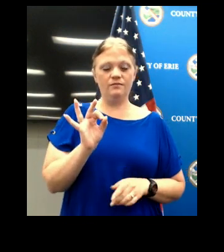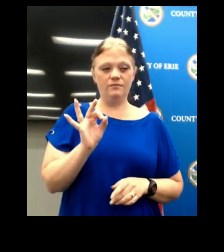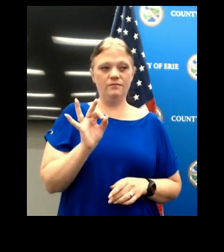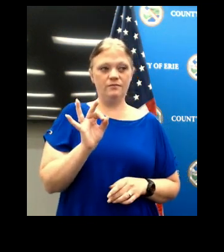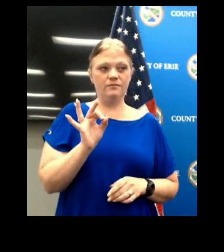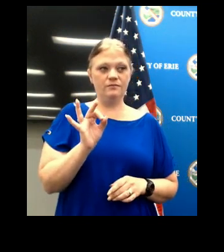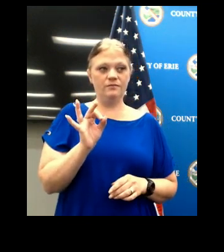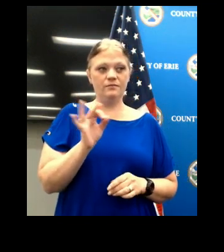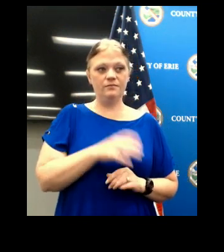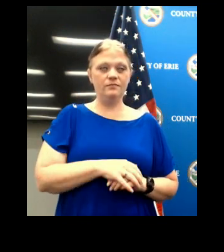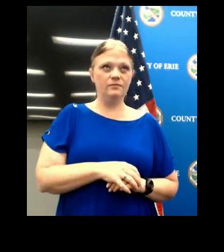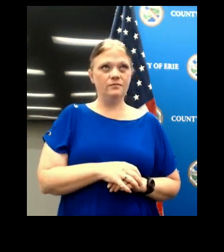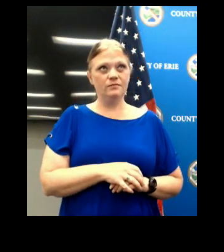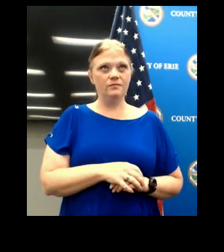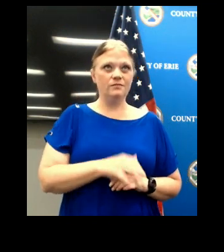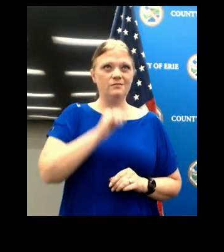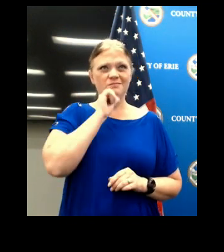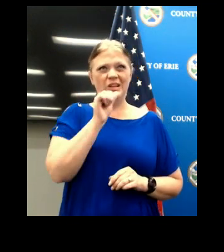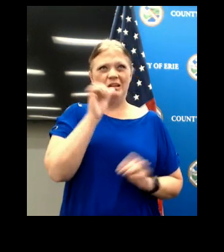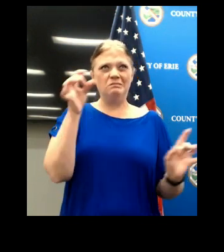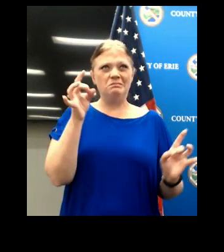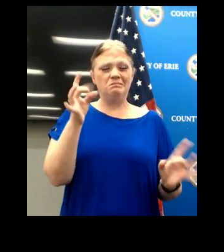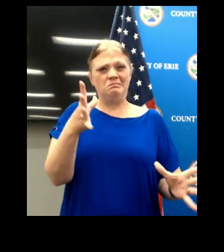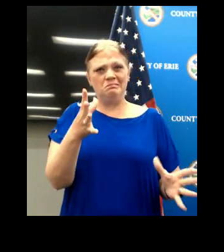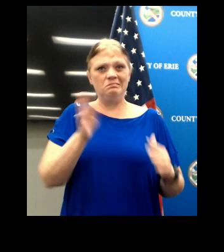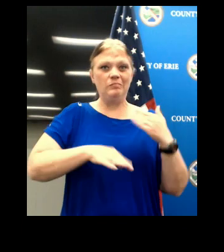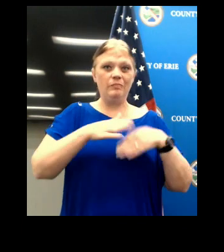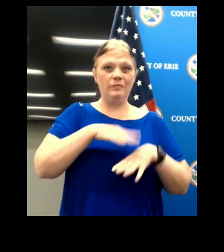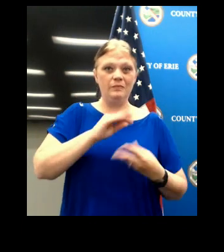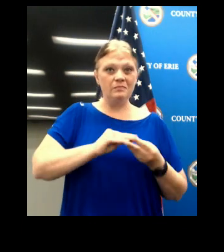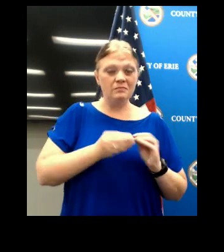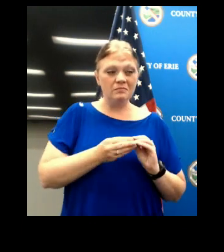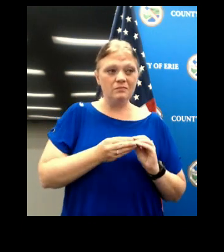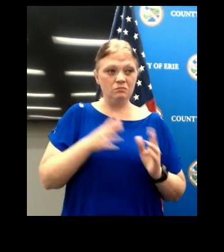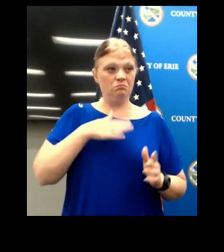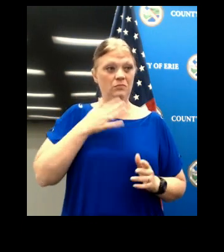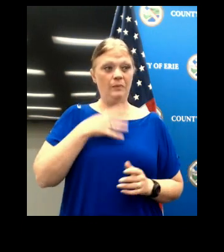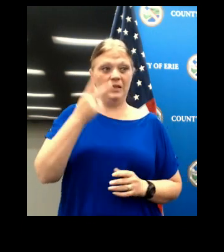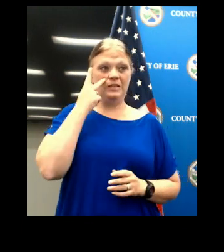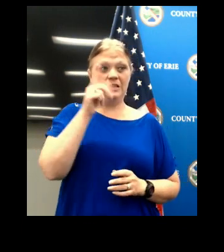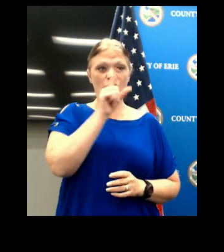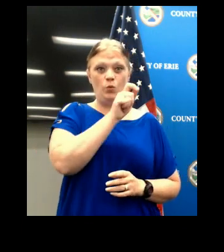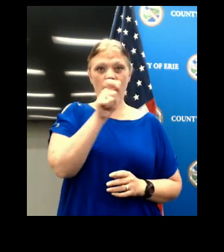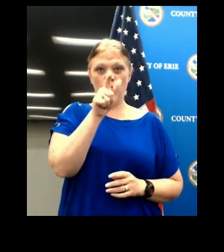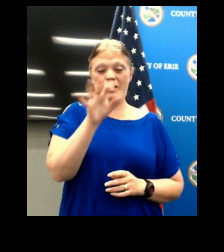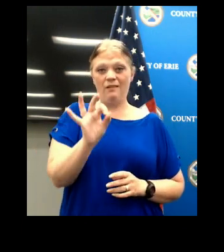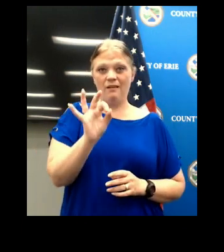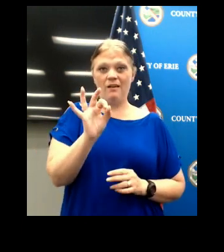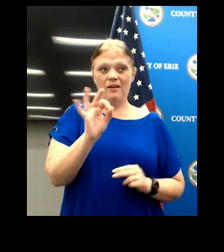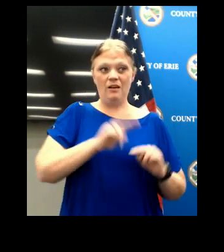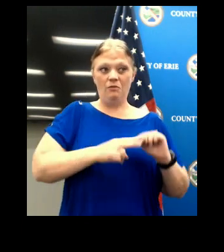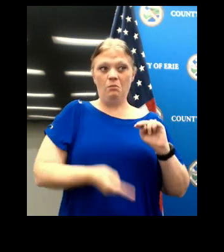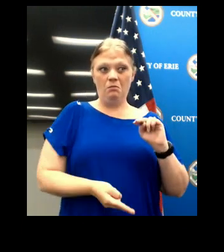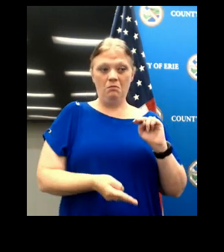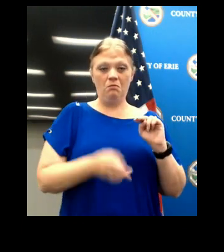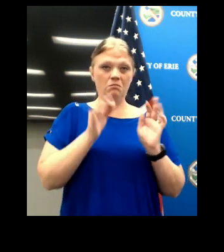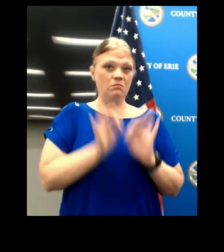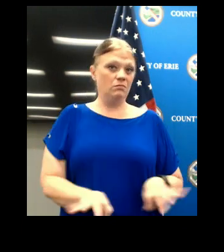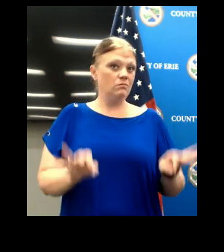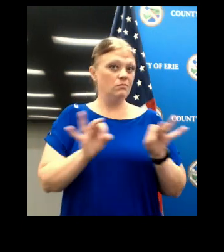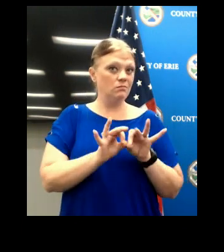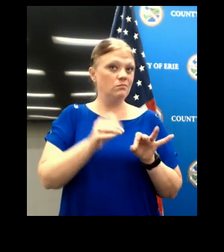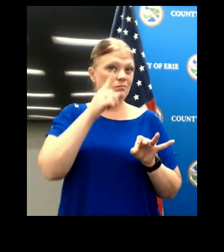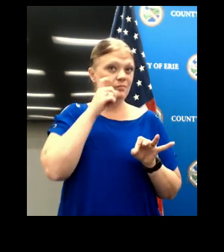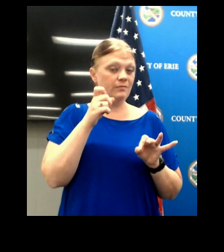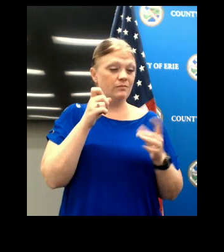Those are not horrible based on the numbers. We're glad to see the 20 to 29-year-olds have dropped. That's important because